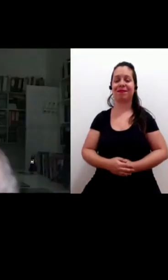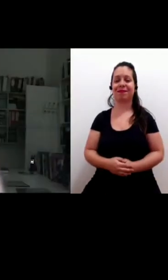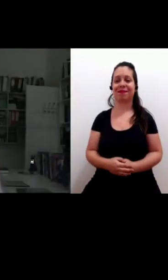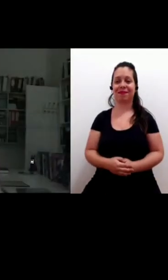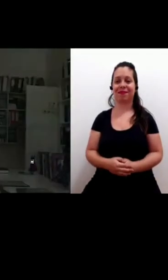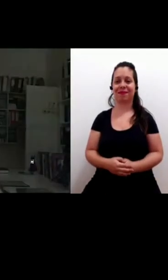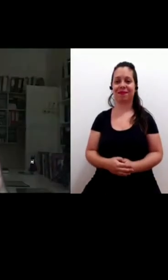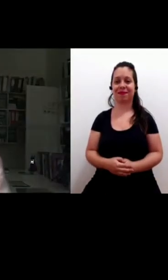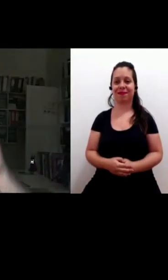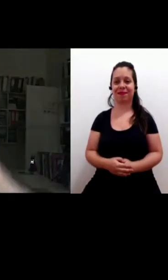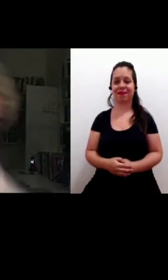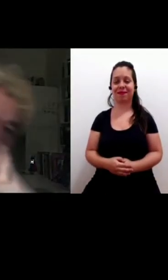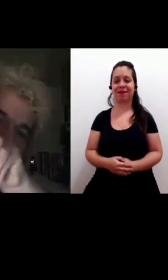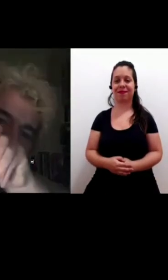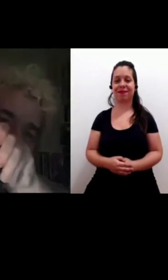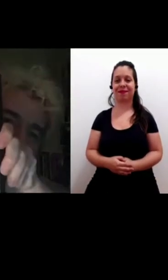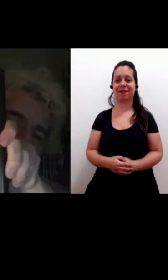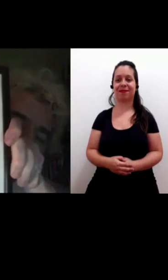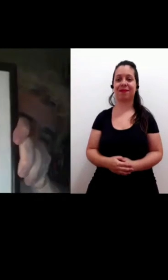Can you see this?